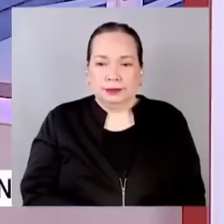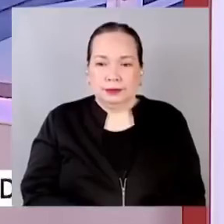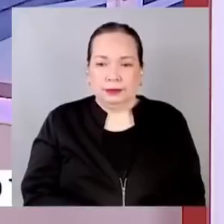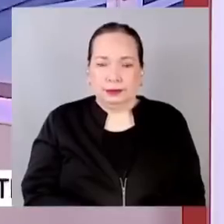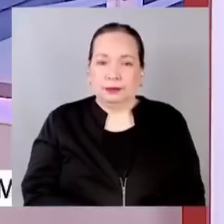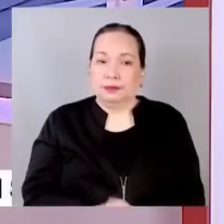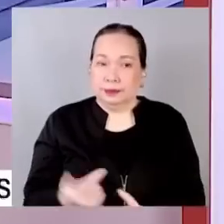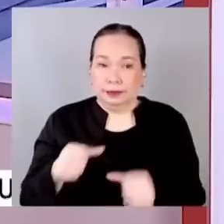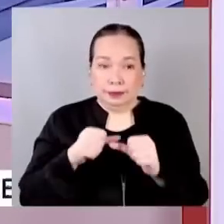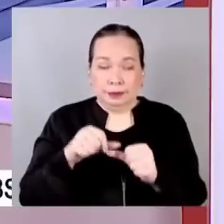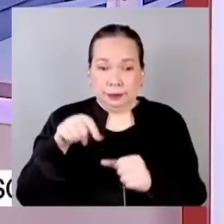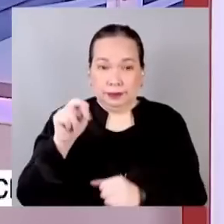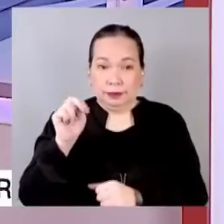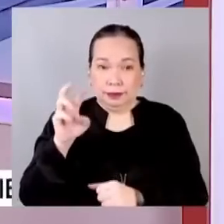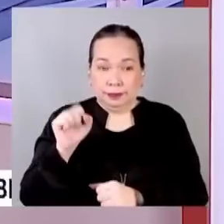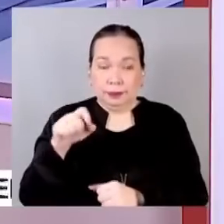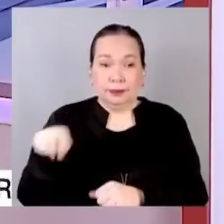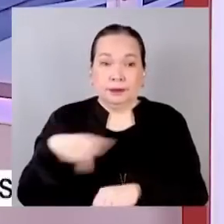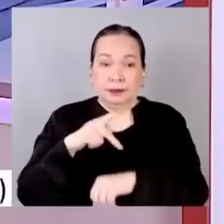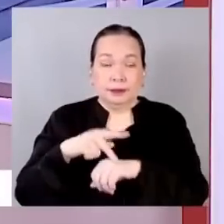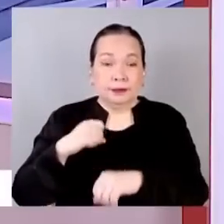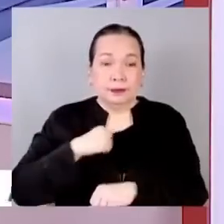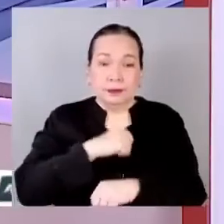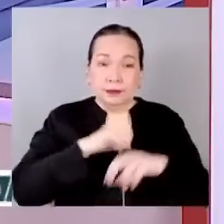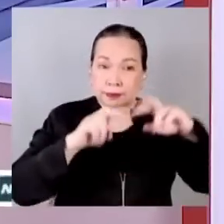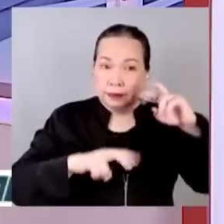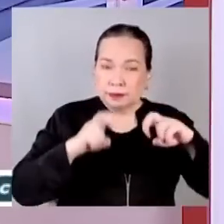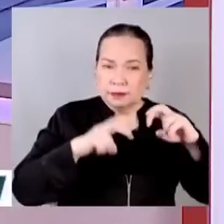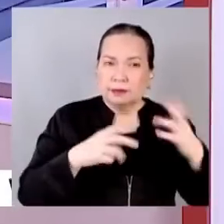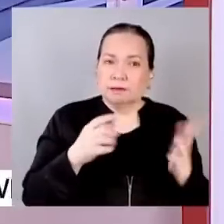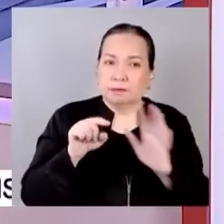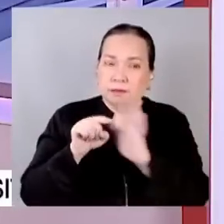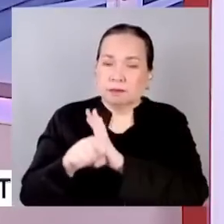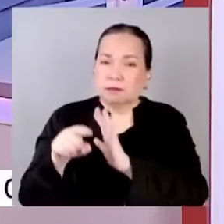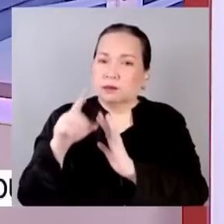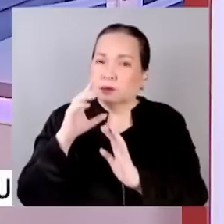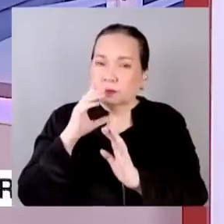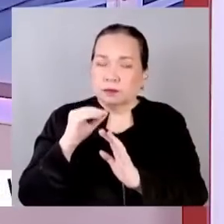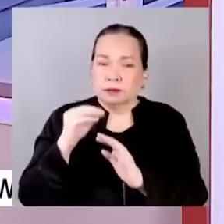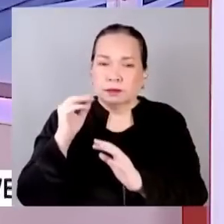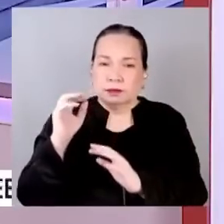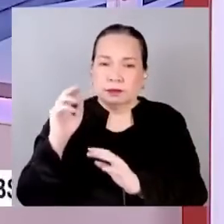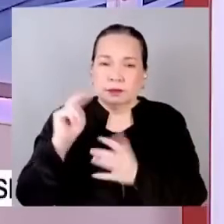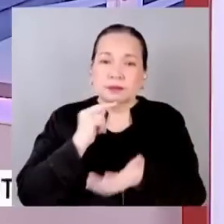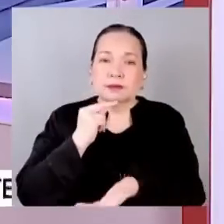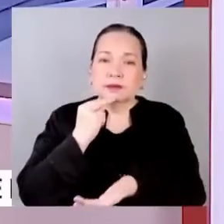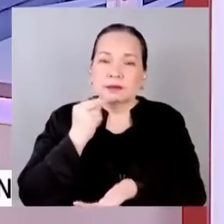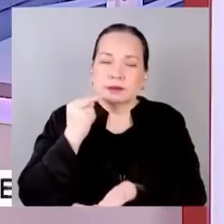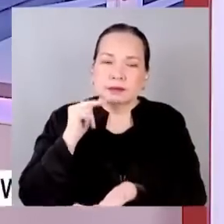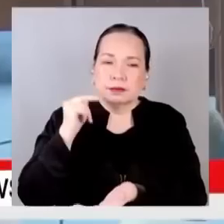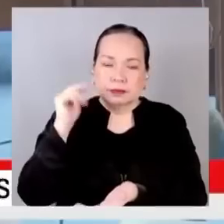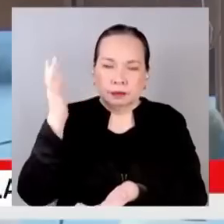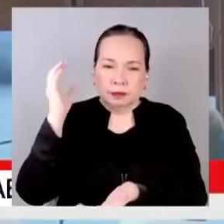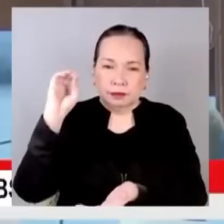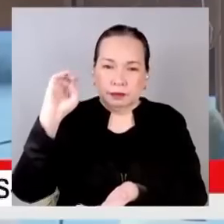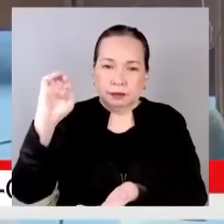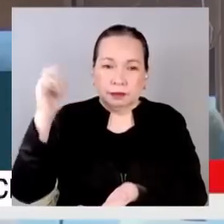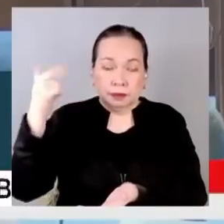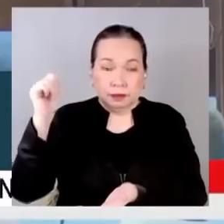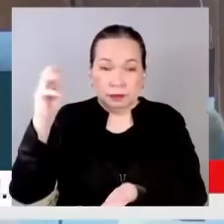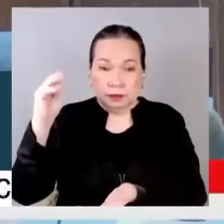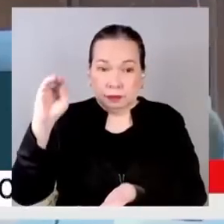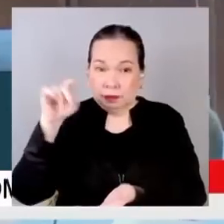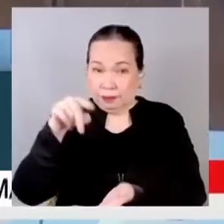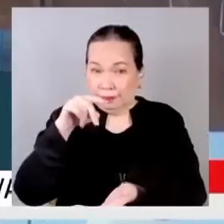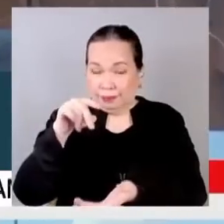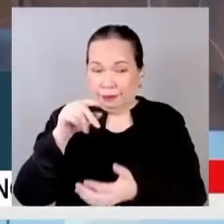here in the newsroom, on to the Philippine Senate's probe into the murder of Negros Oriental Governor Roel Degamo. Suspended lawmaker Arnulfo Teves Jr., the